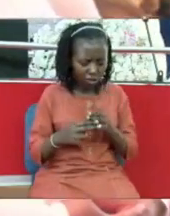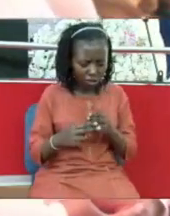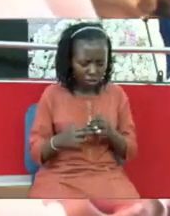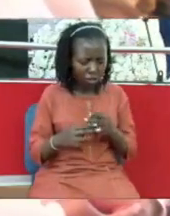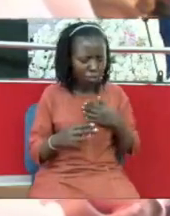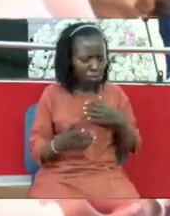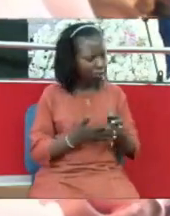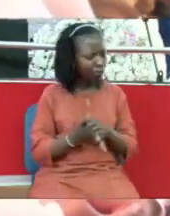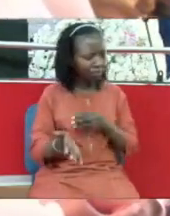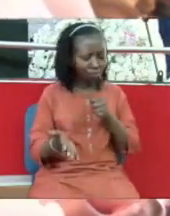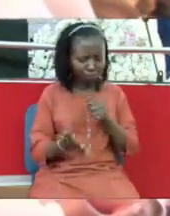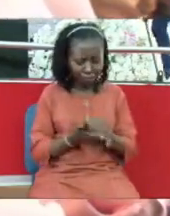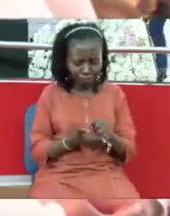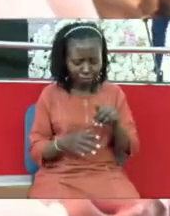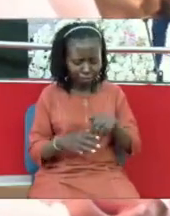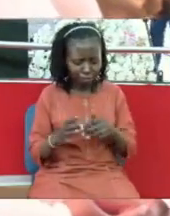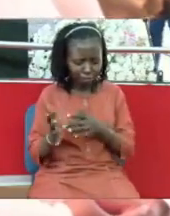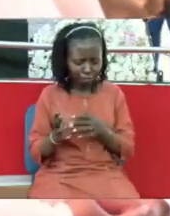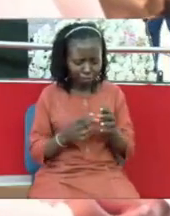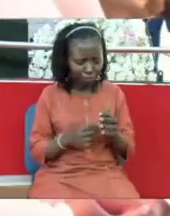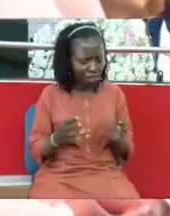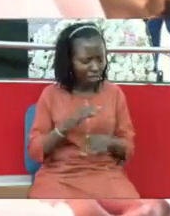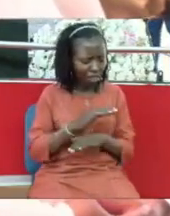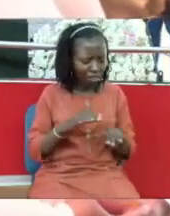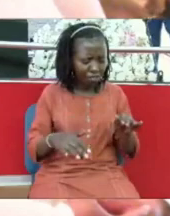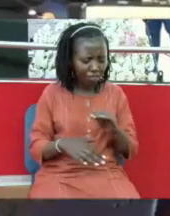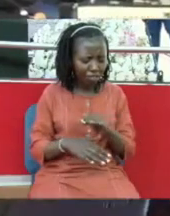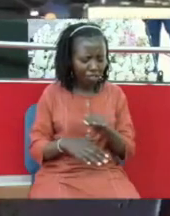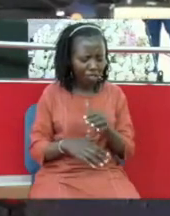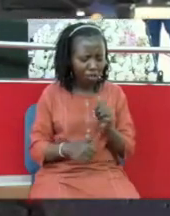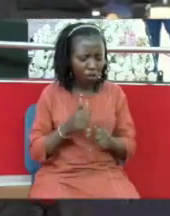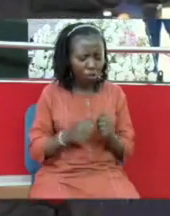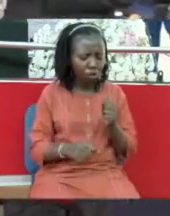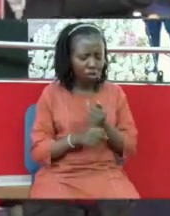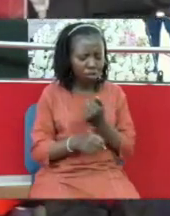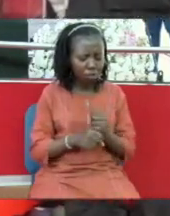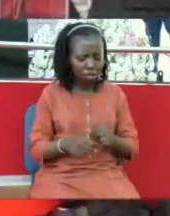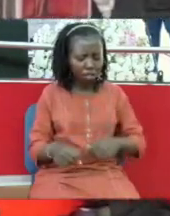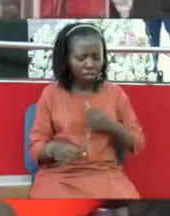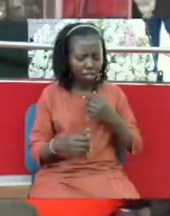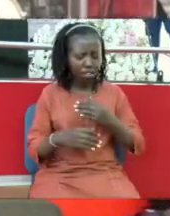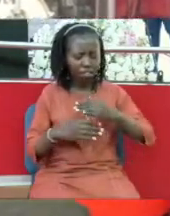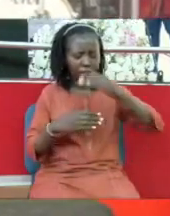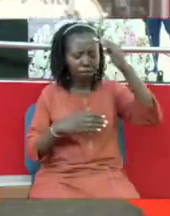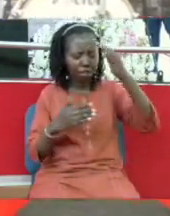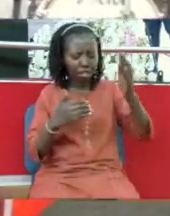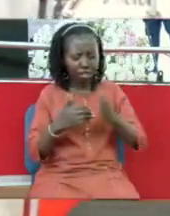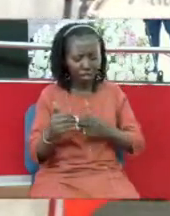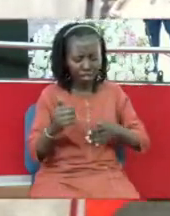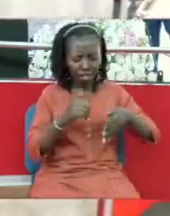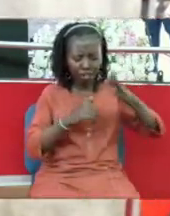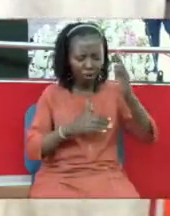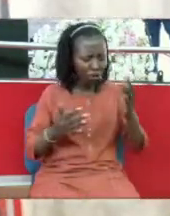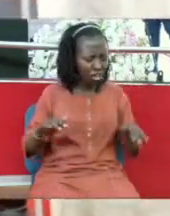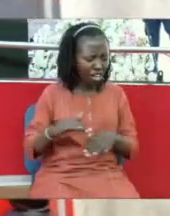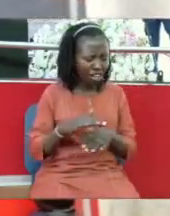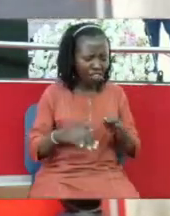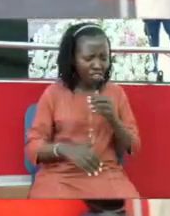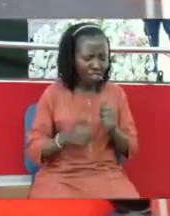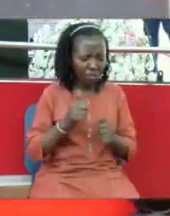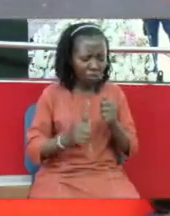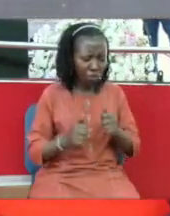demolish them. Everything that exalts itself above the knowledge of God, everything that opposes the word of